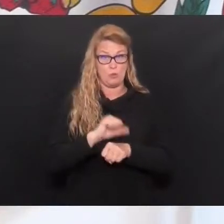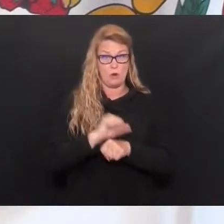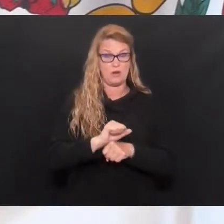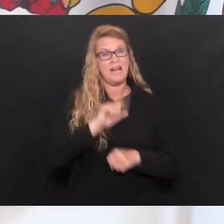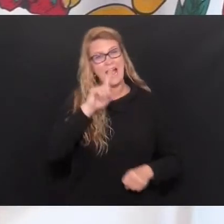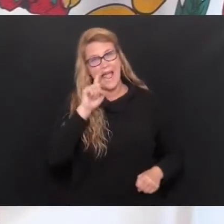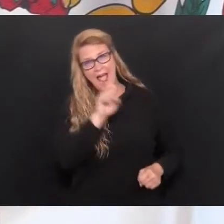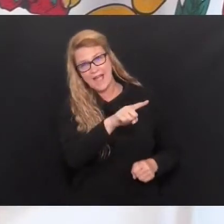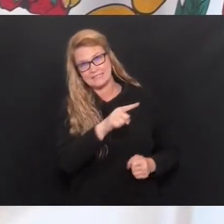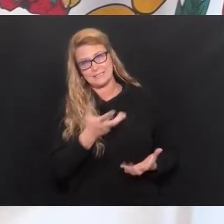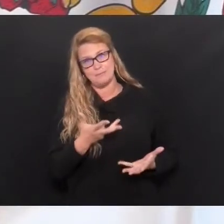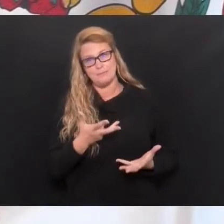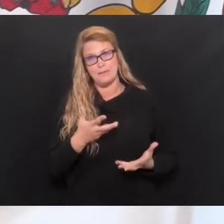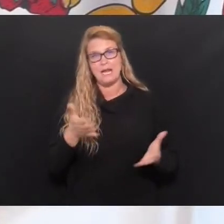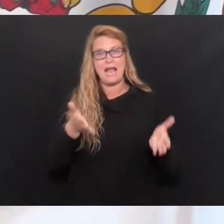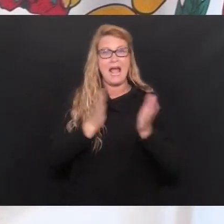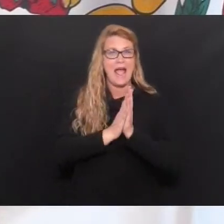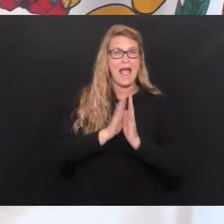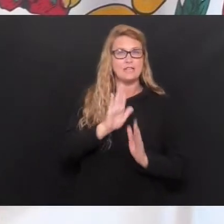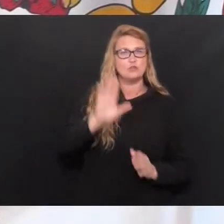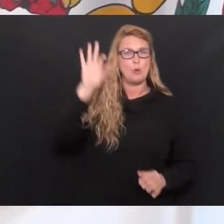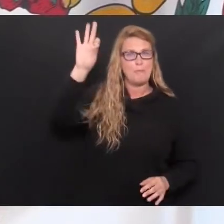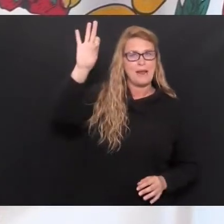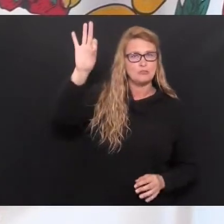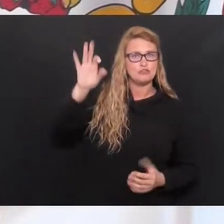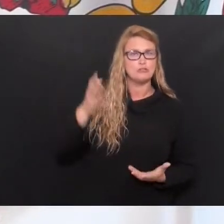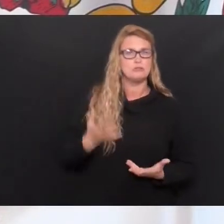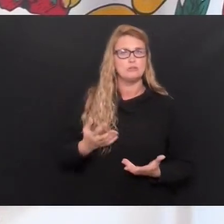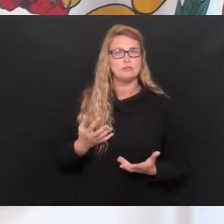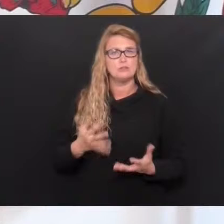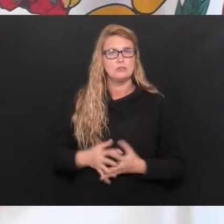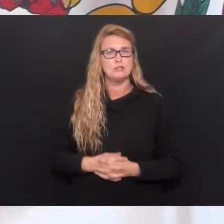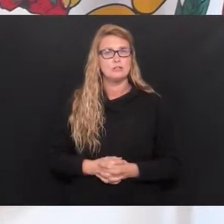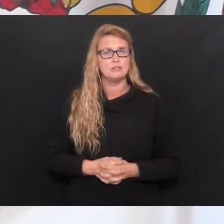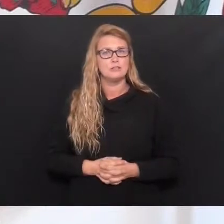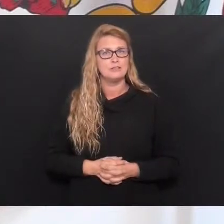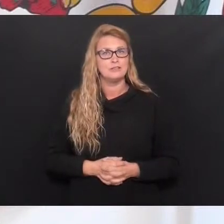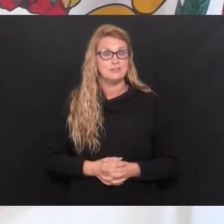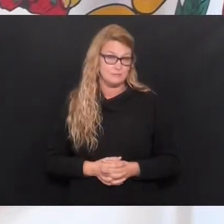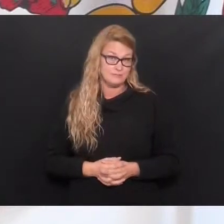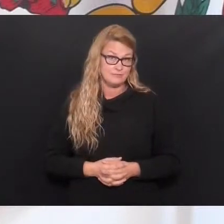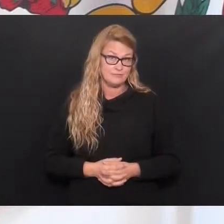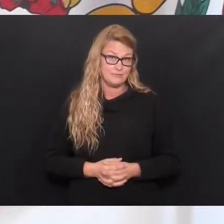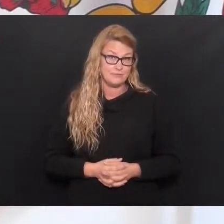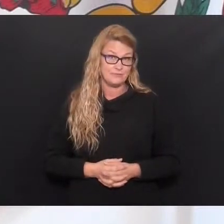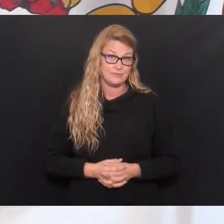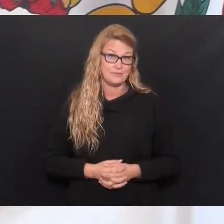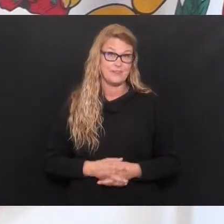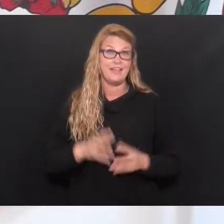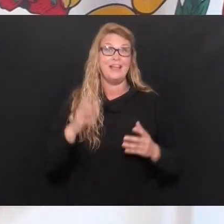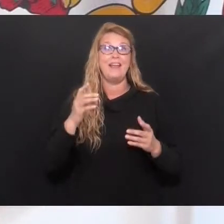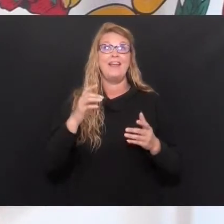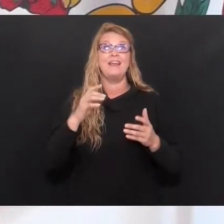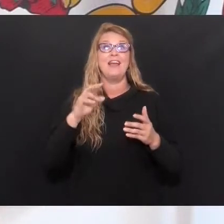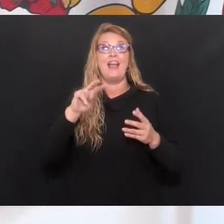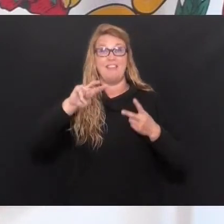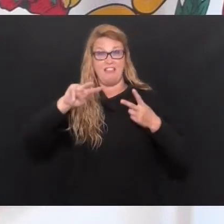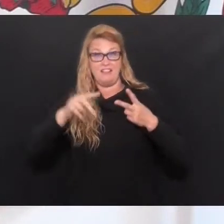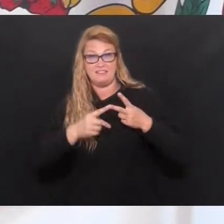question. Ask your pastor the same question. And then follow up with this question.